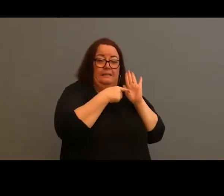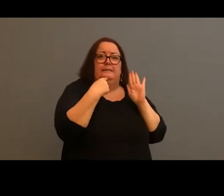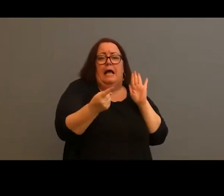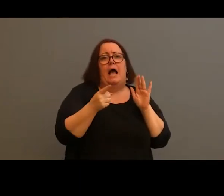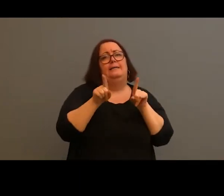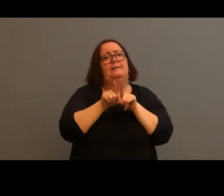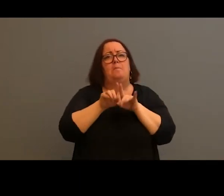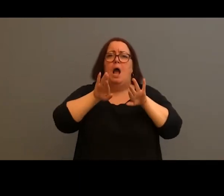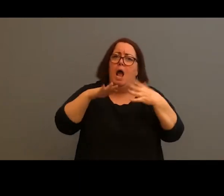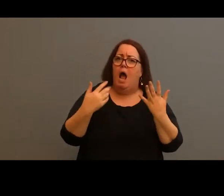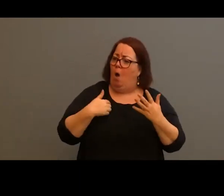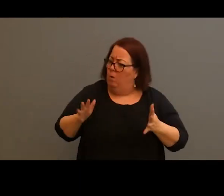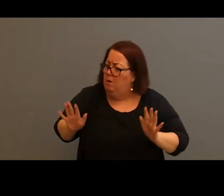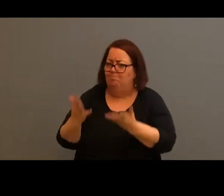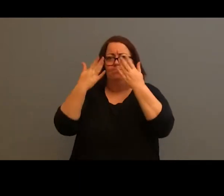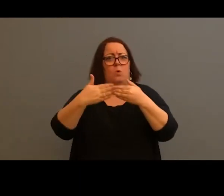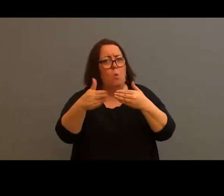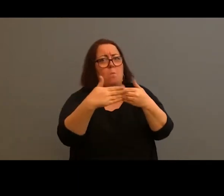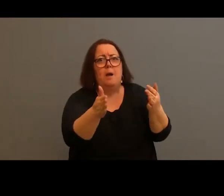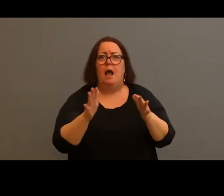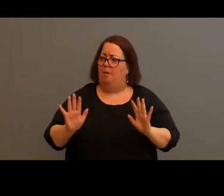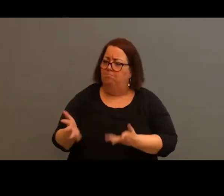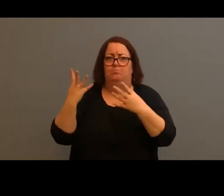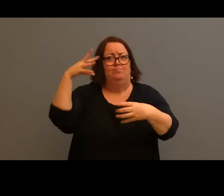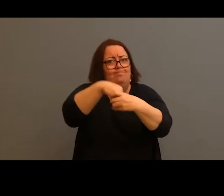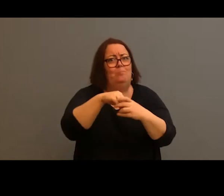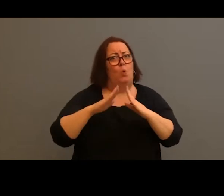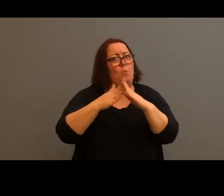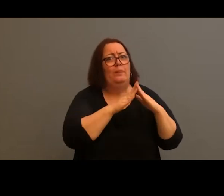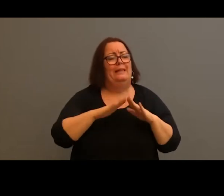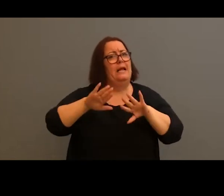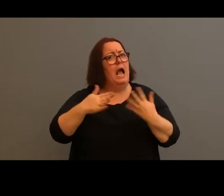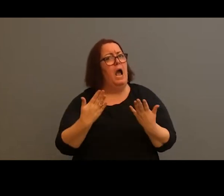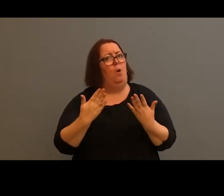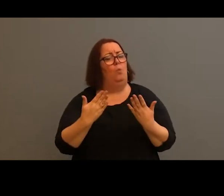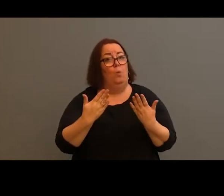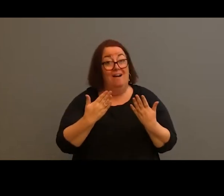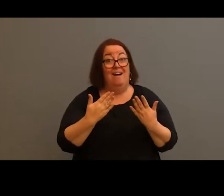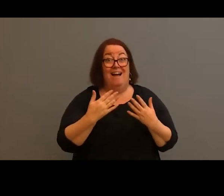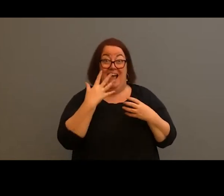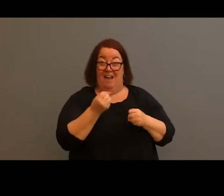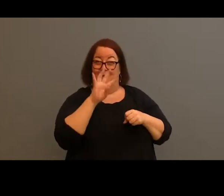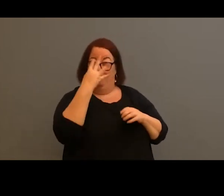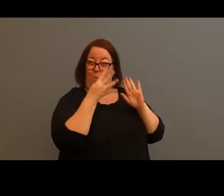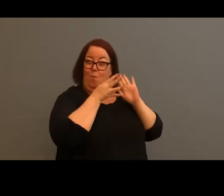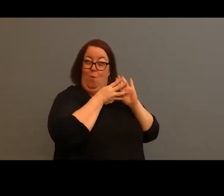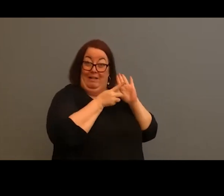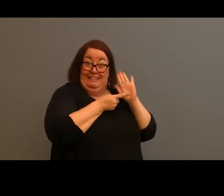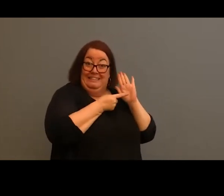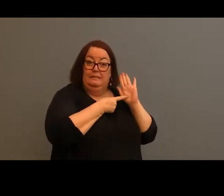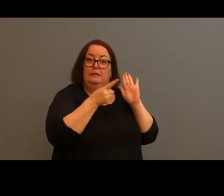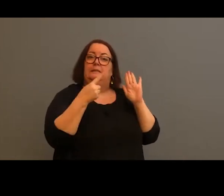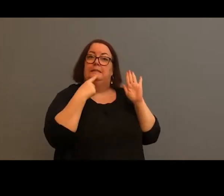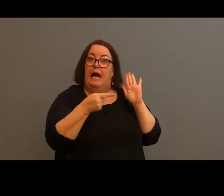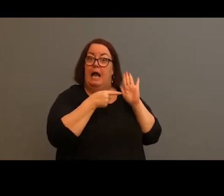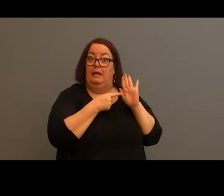designed society. The fourth action plan for universal design will be launched this June, and it